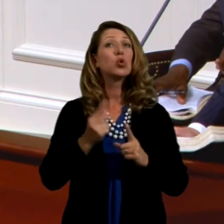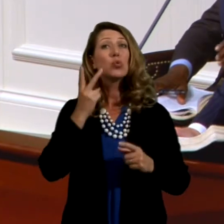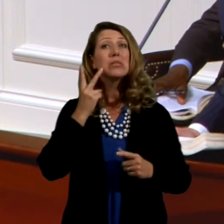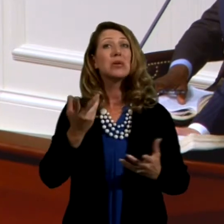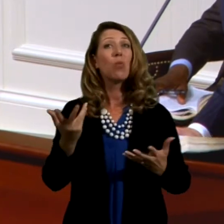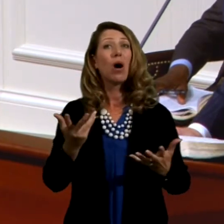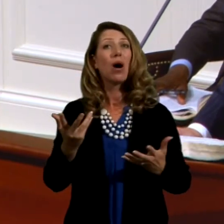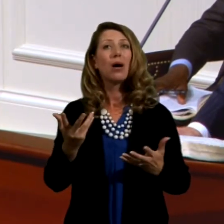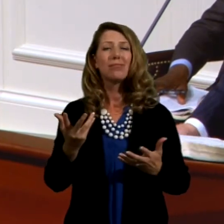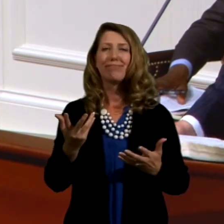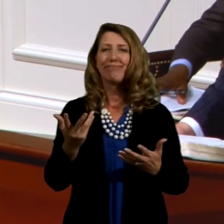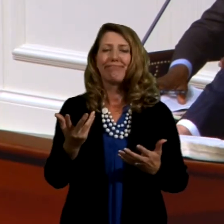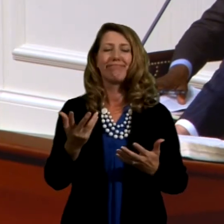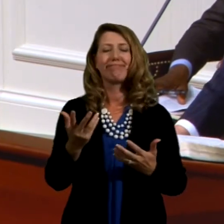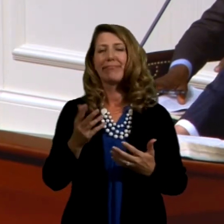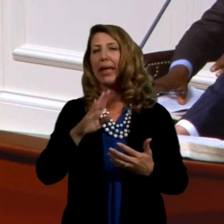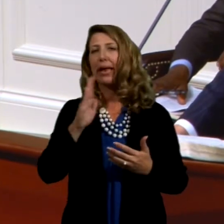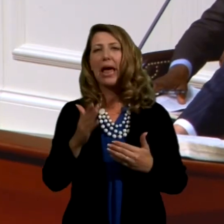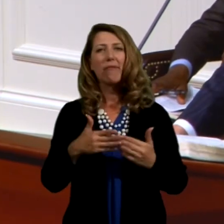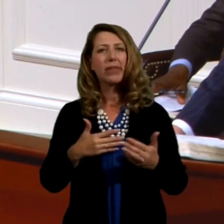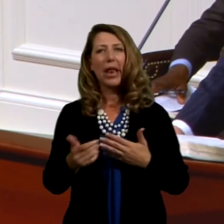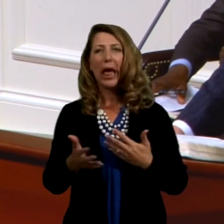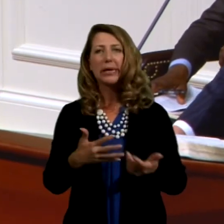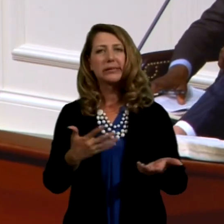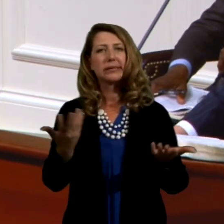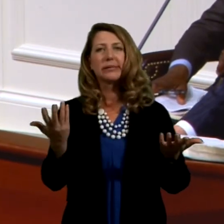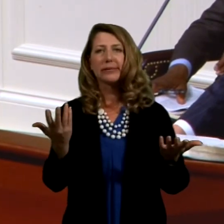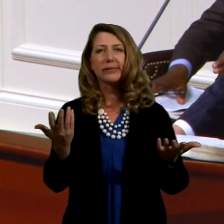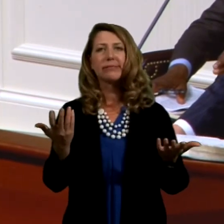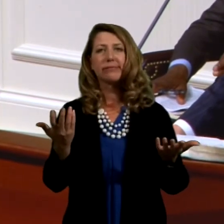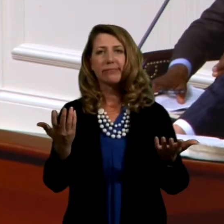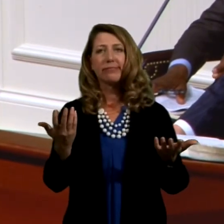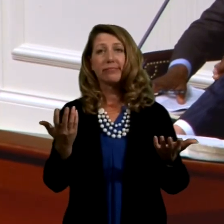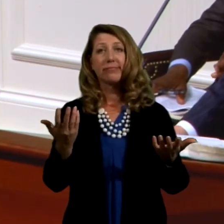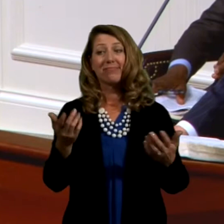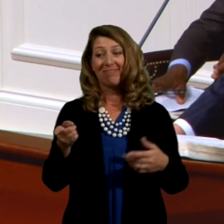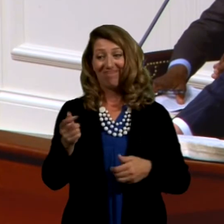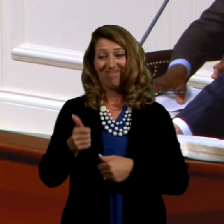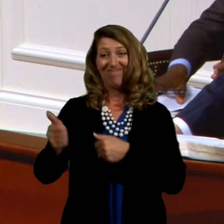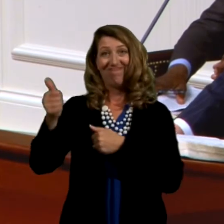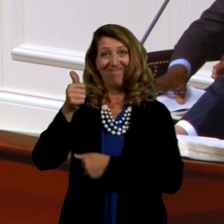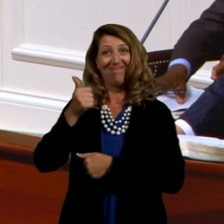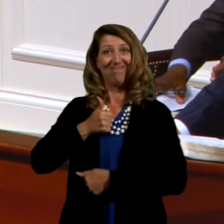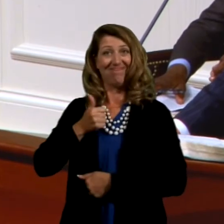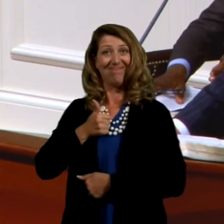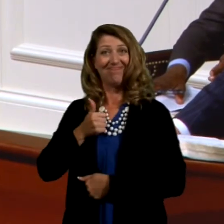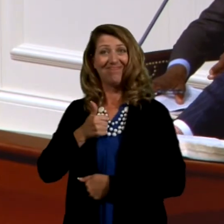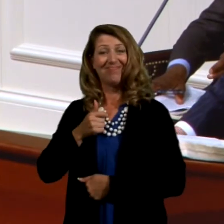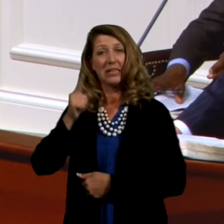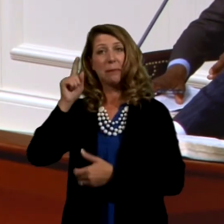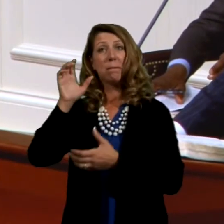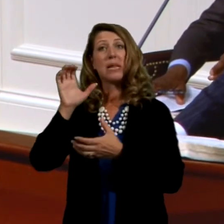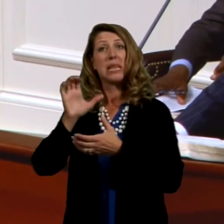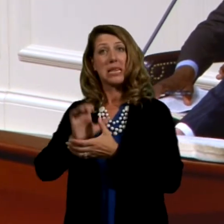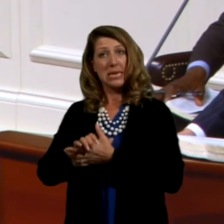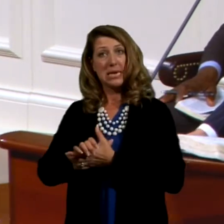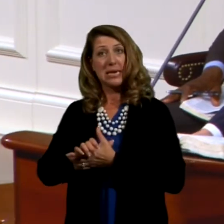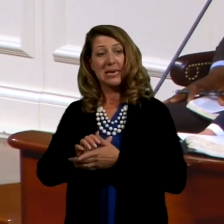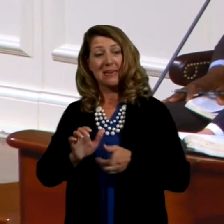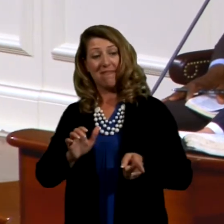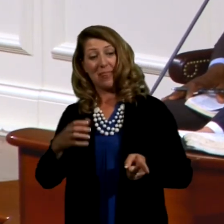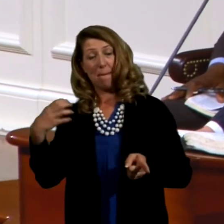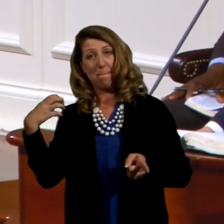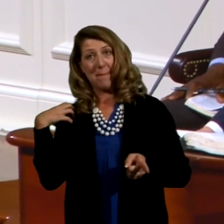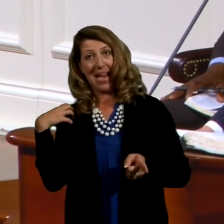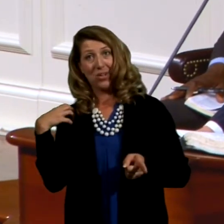there? Nevertheless, however, the centurion believed the master and the owner of the ship